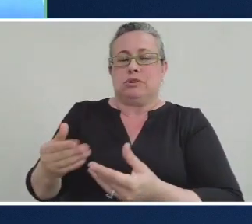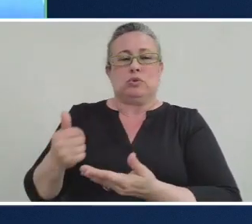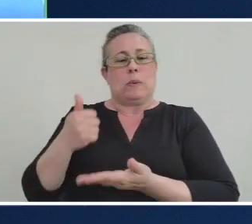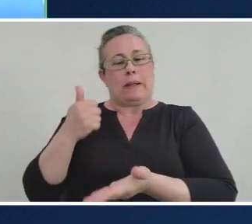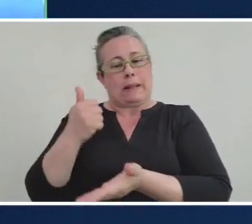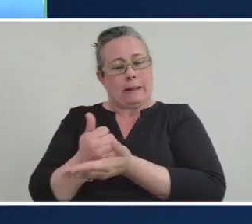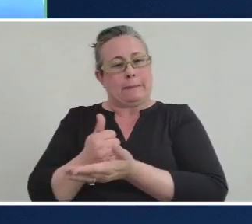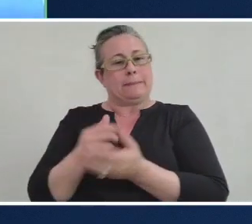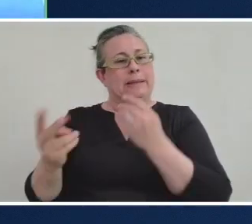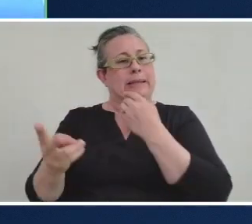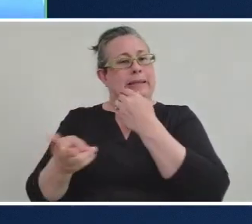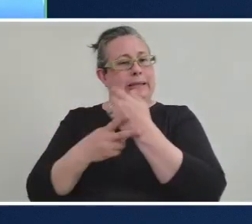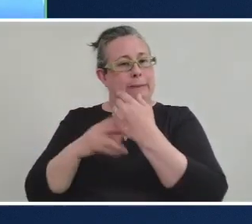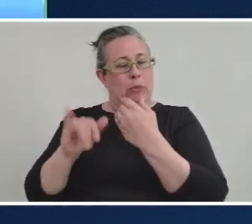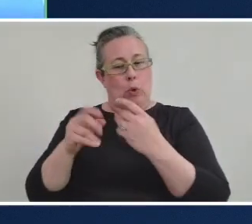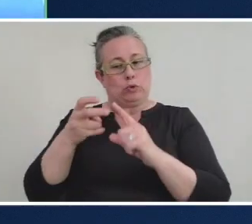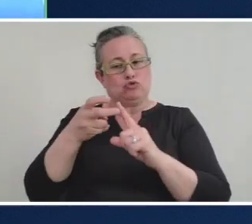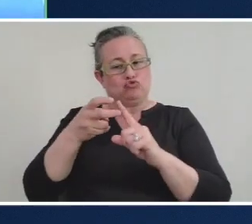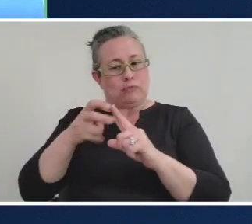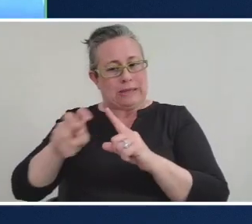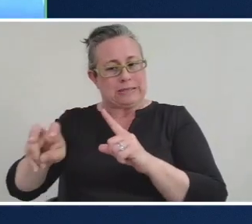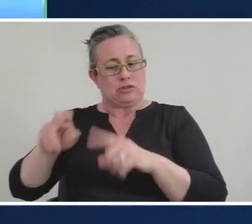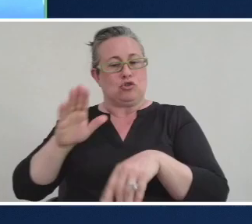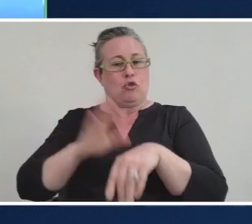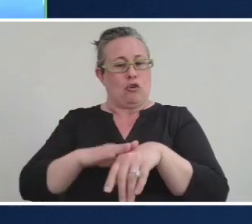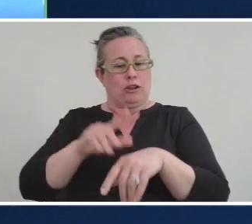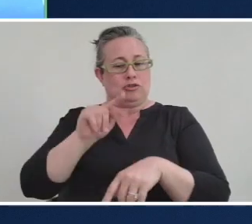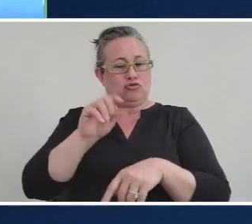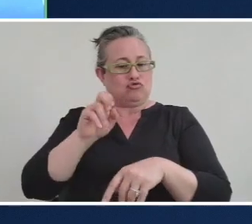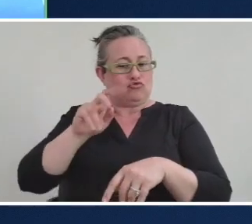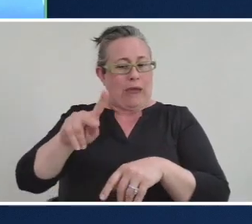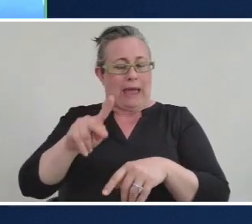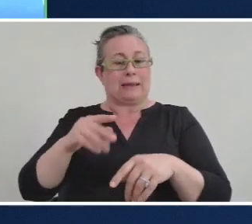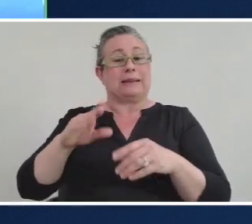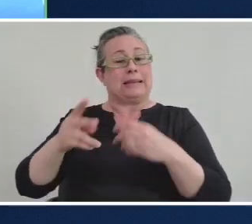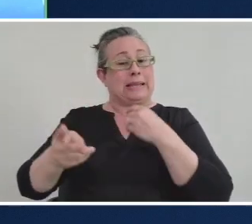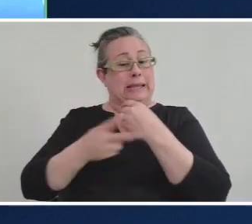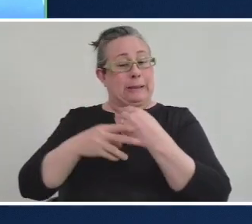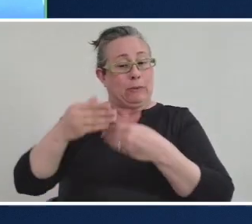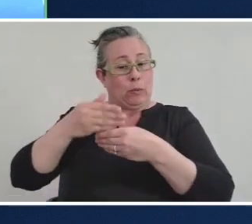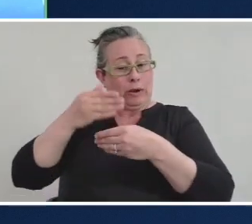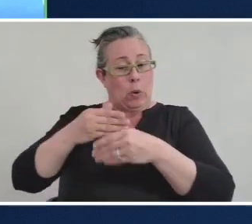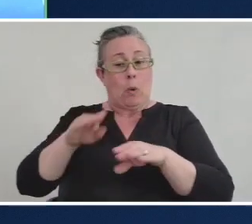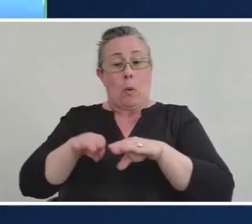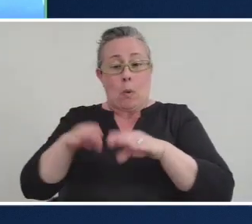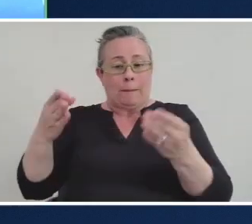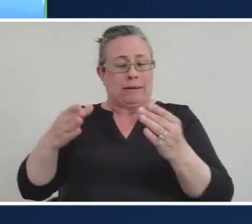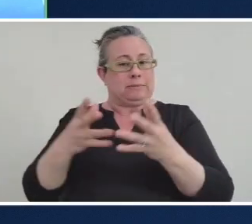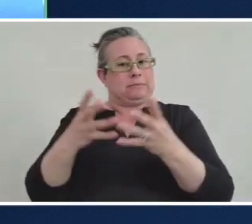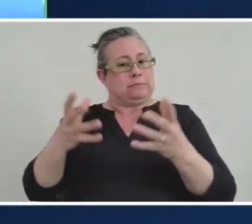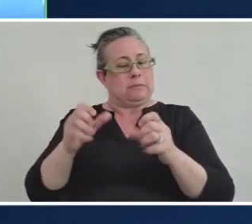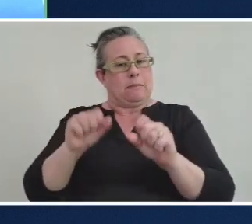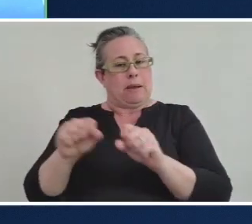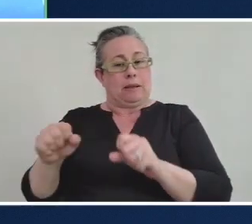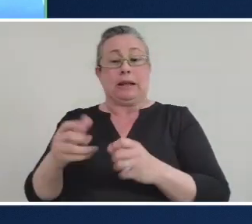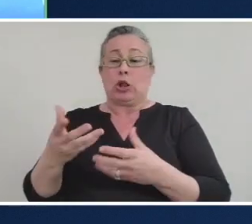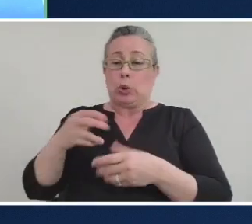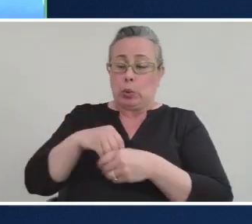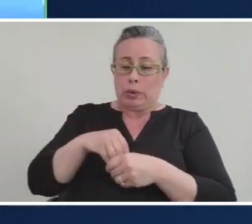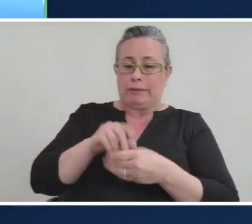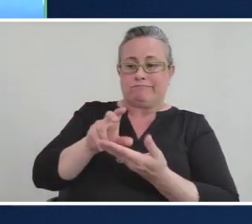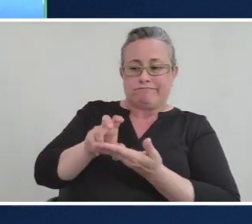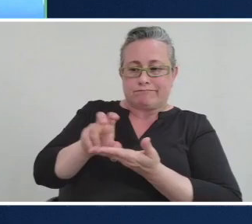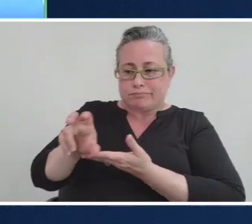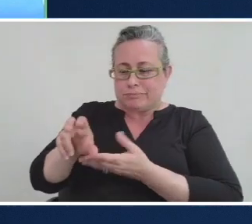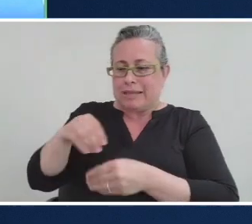transitions on track and to keep that window of opportunity open for as long as possible, including by investing in democratic